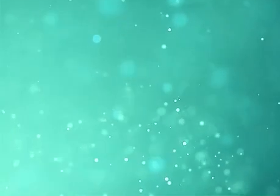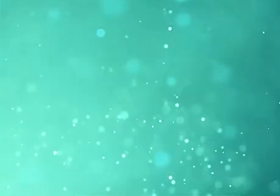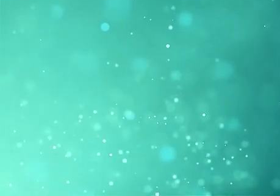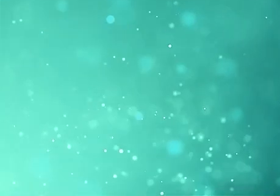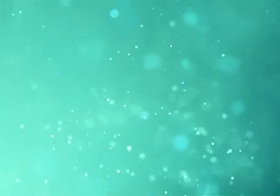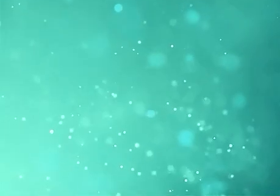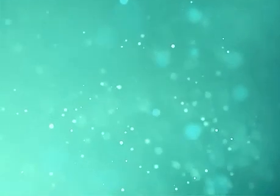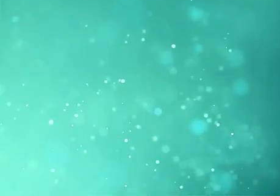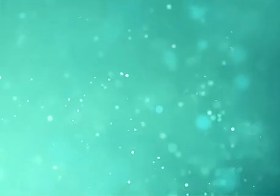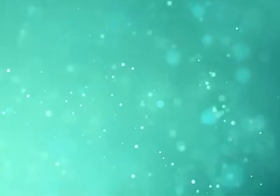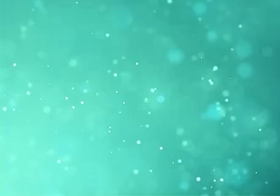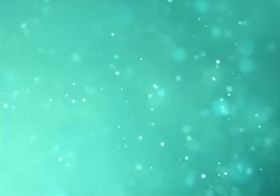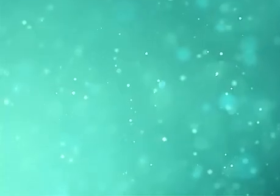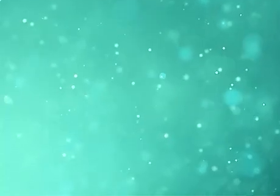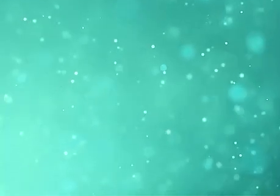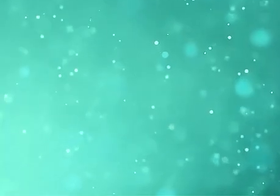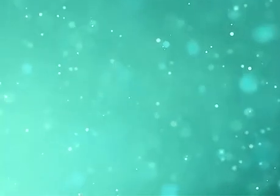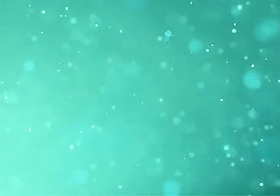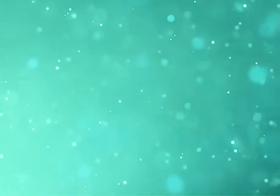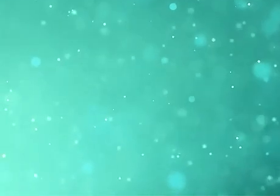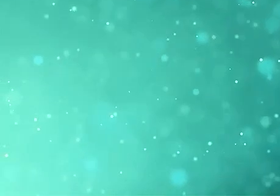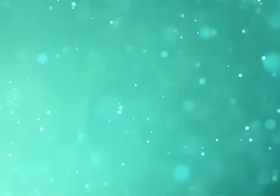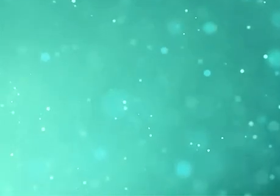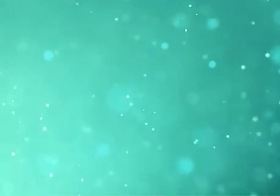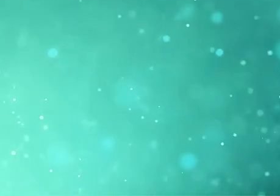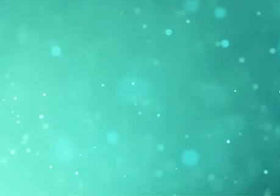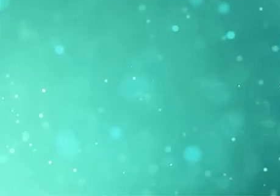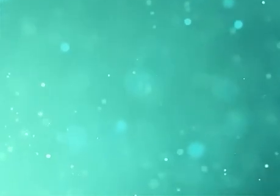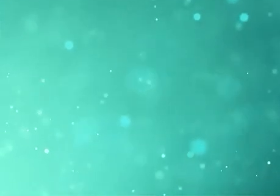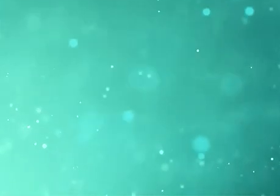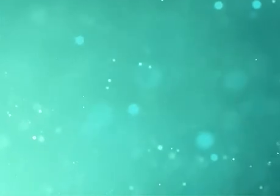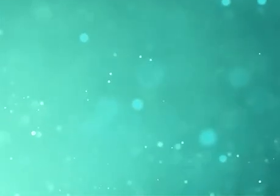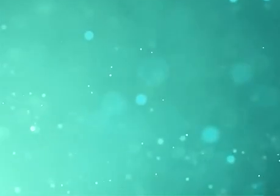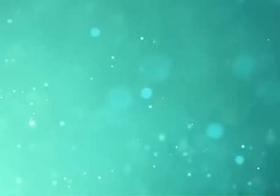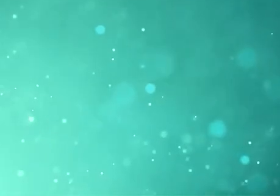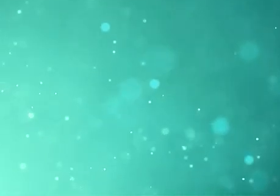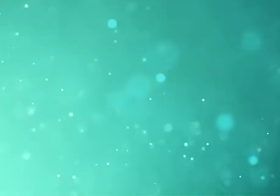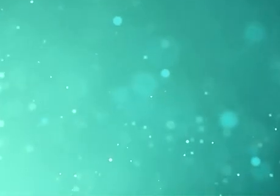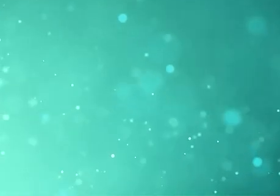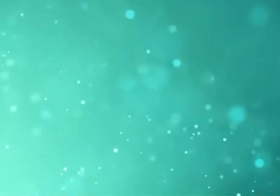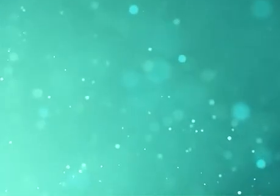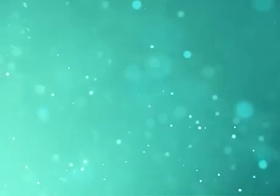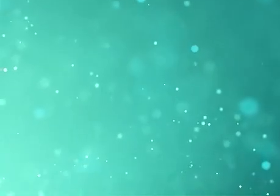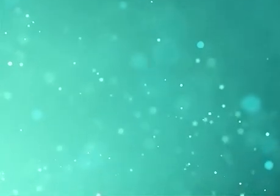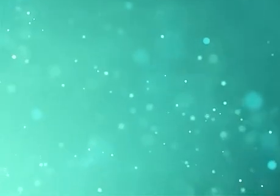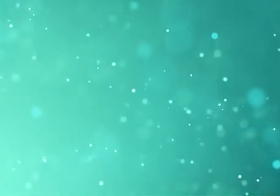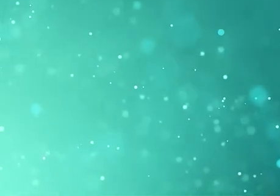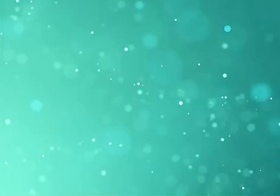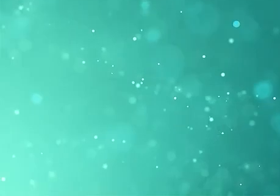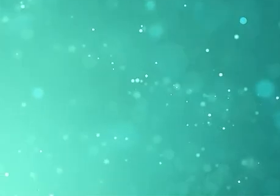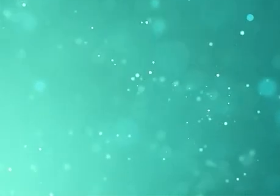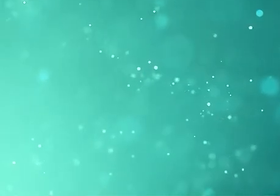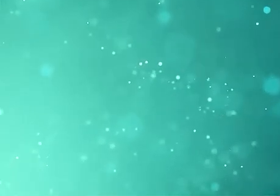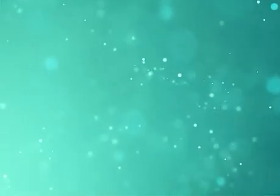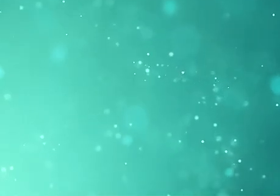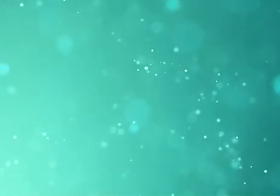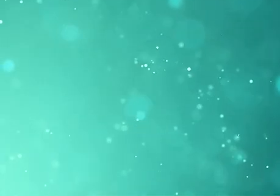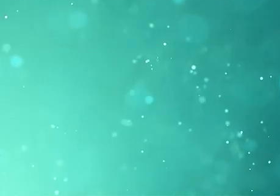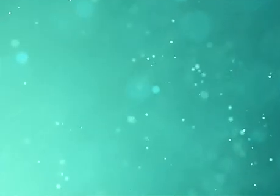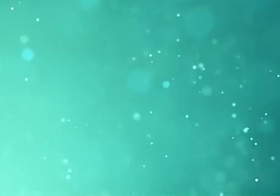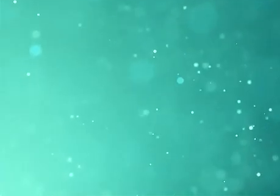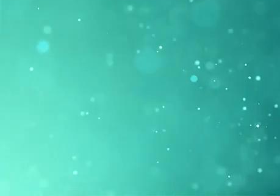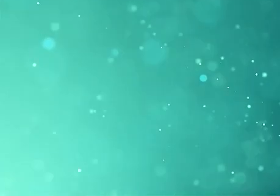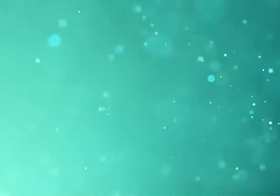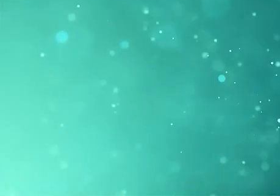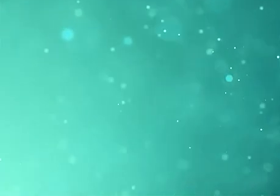and myself as the third. I saw the light of the revelation and the message, and I smelt